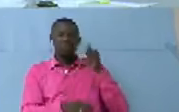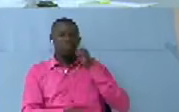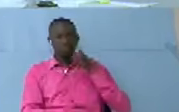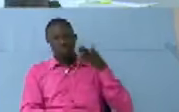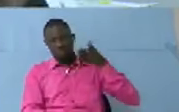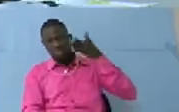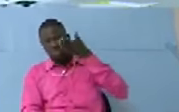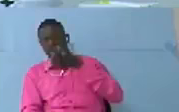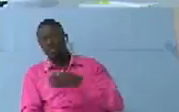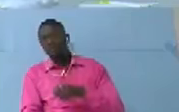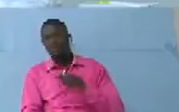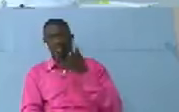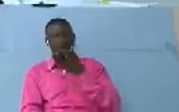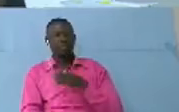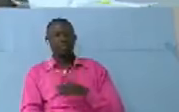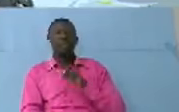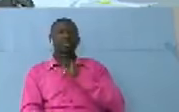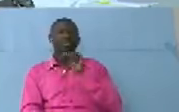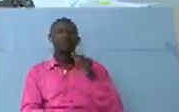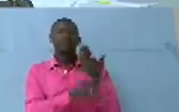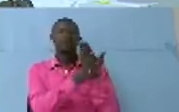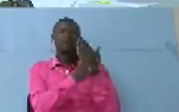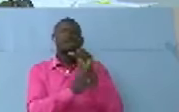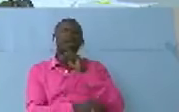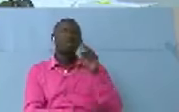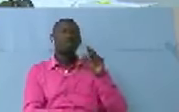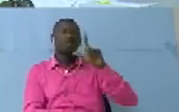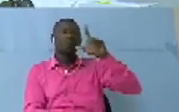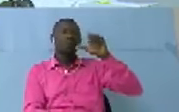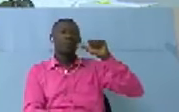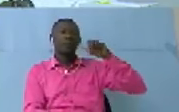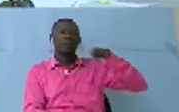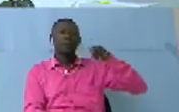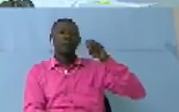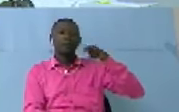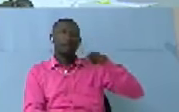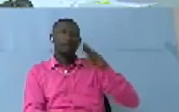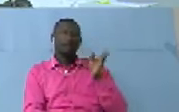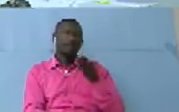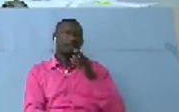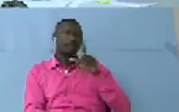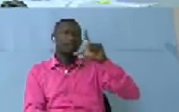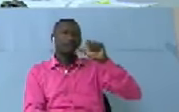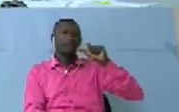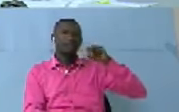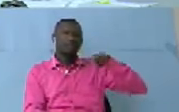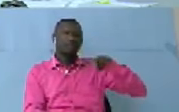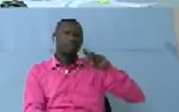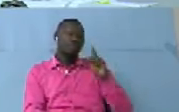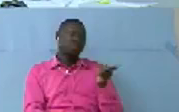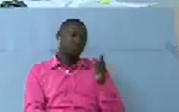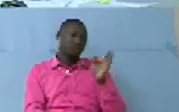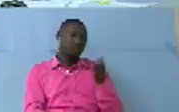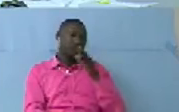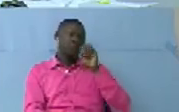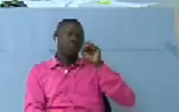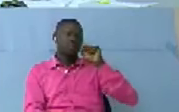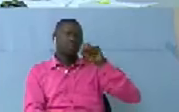Kafa Lamin Langsanyang. They call him Lamin Langsanyang. Is he a medical doctor or he just practices as a doctor? At the